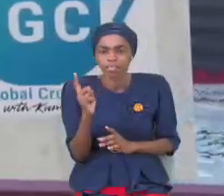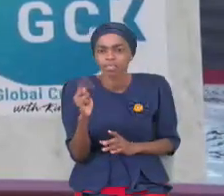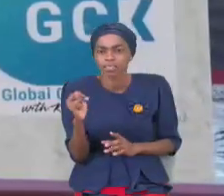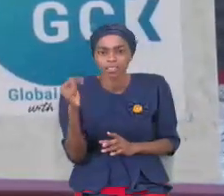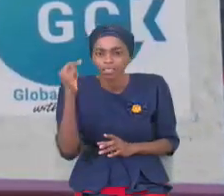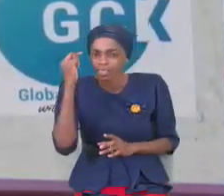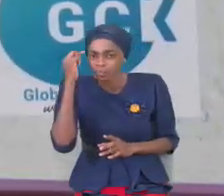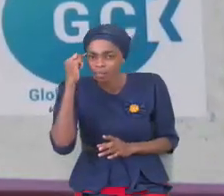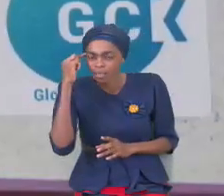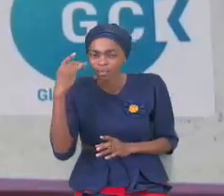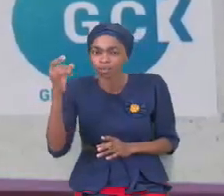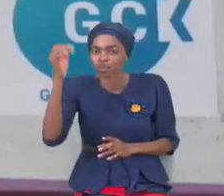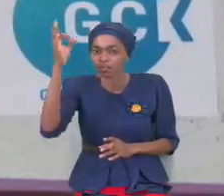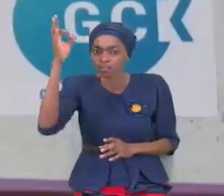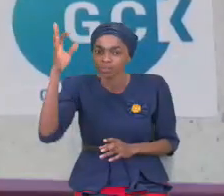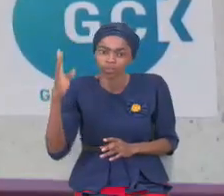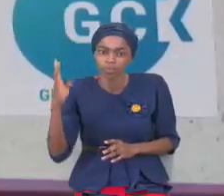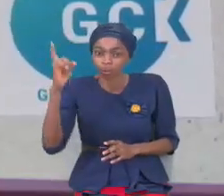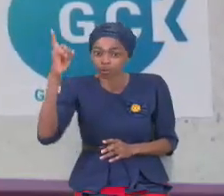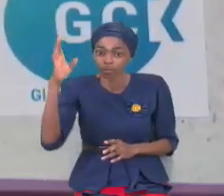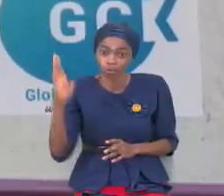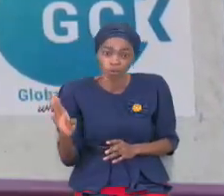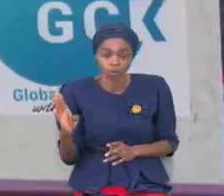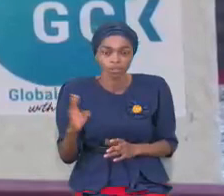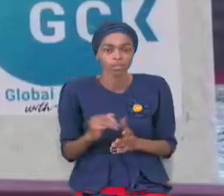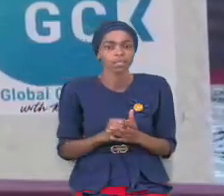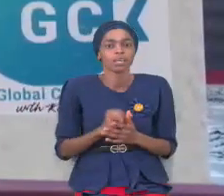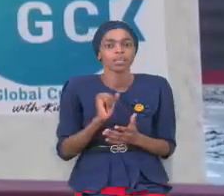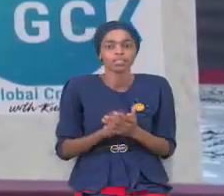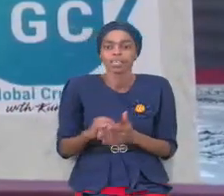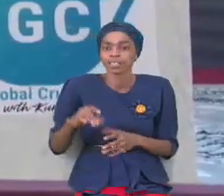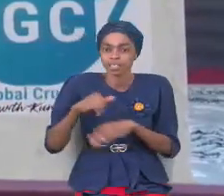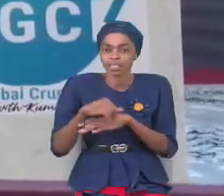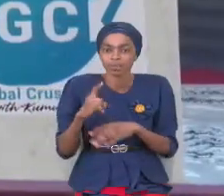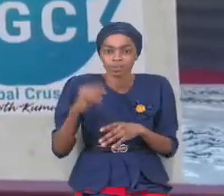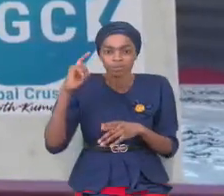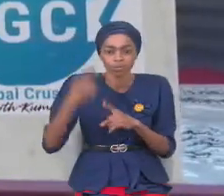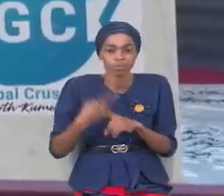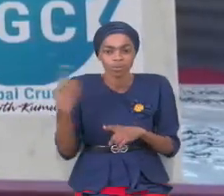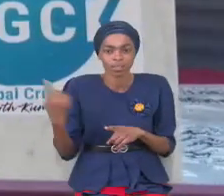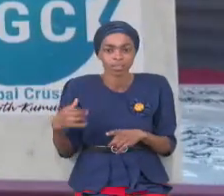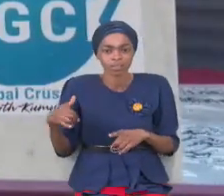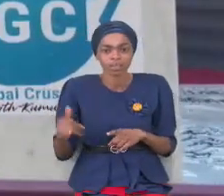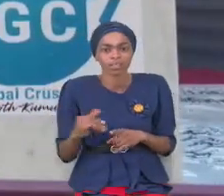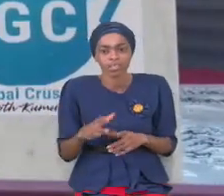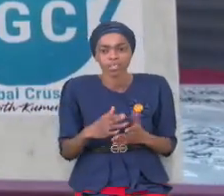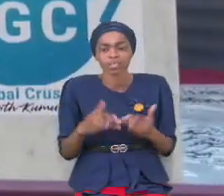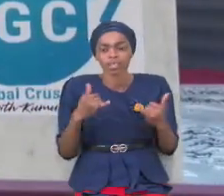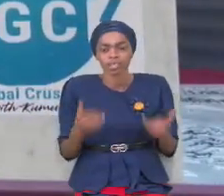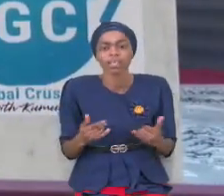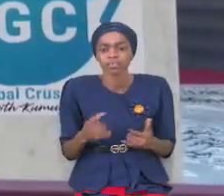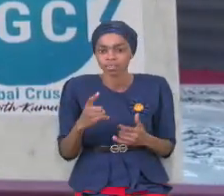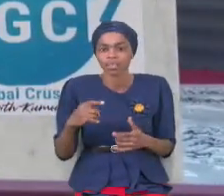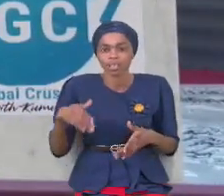from eternity over there, and let him go and tell my five brethren what I'm seeing here,